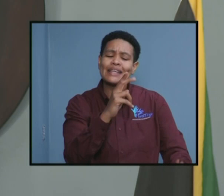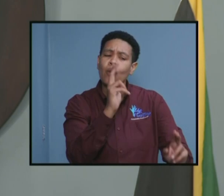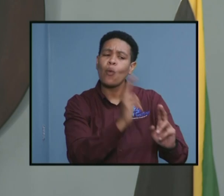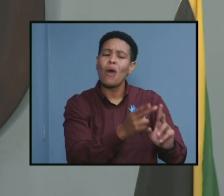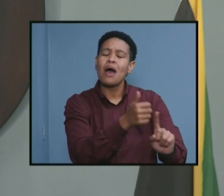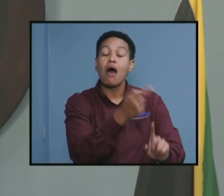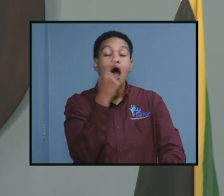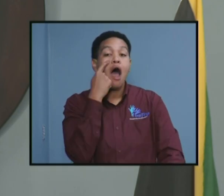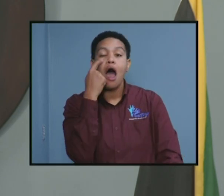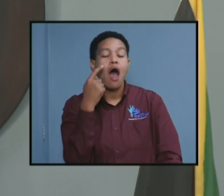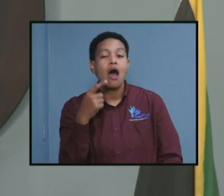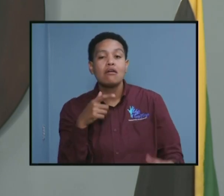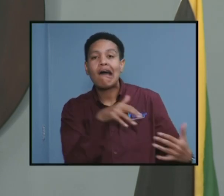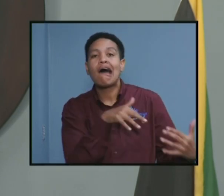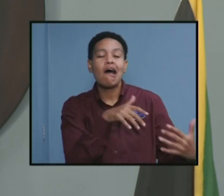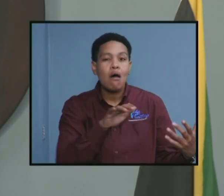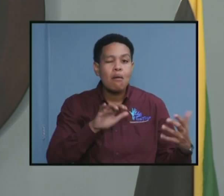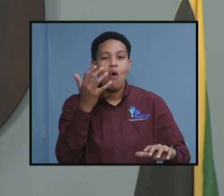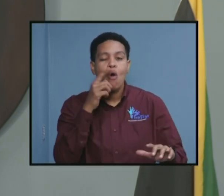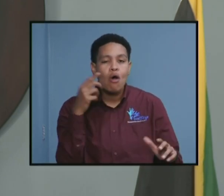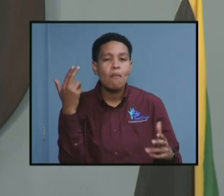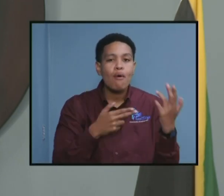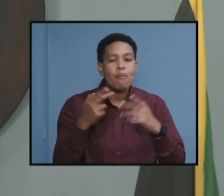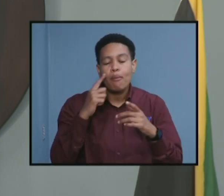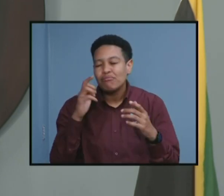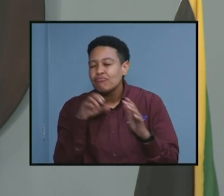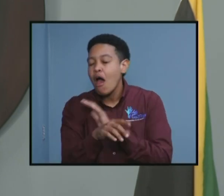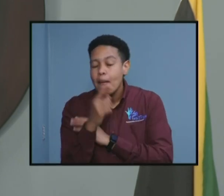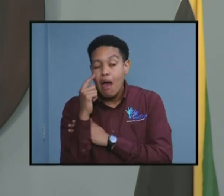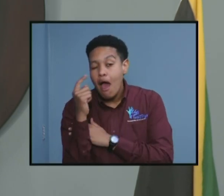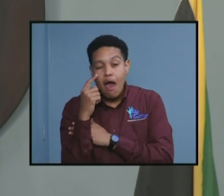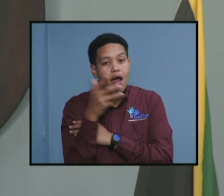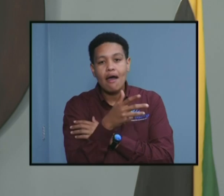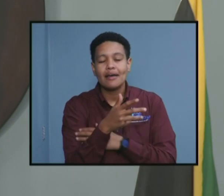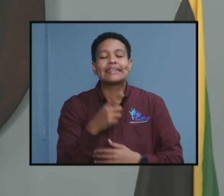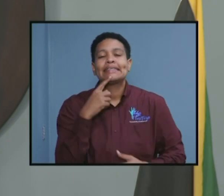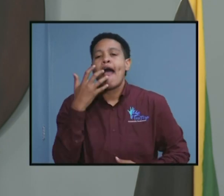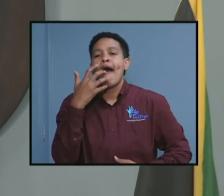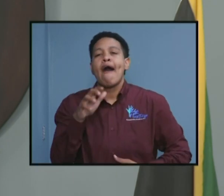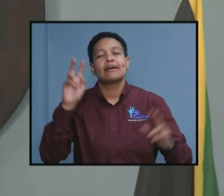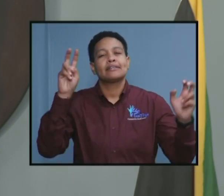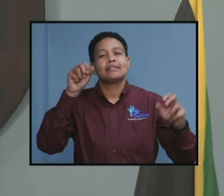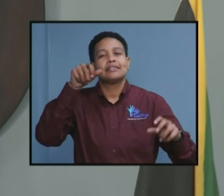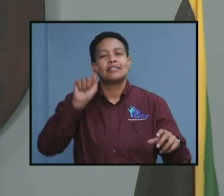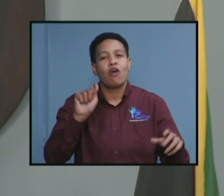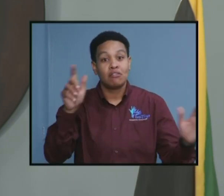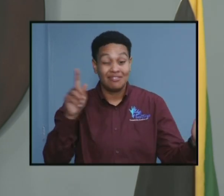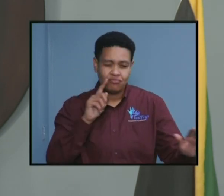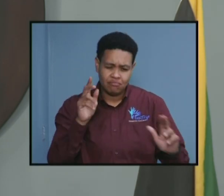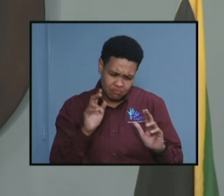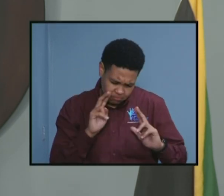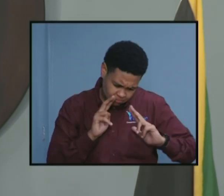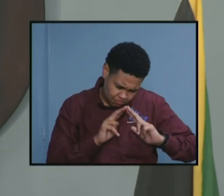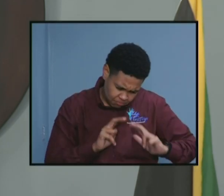a hotspot within this police area. Based on the assessment, there is an urgent need